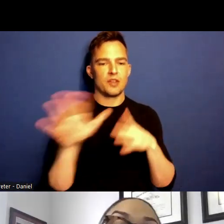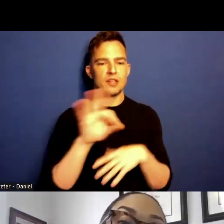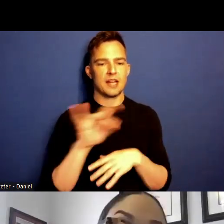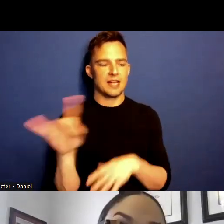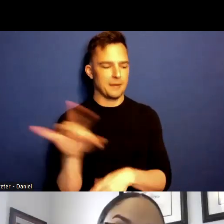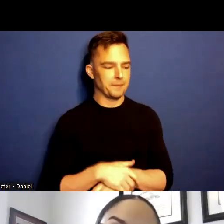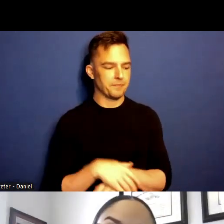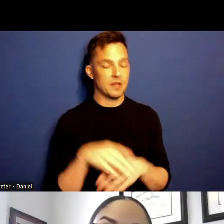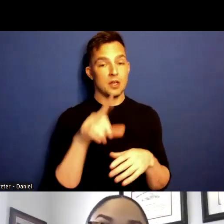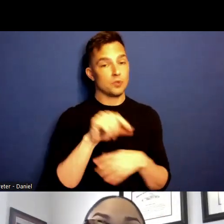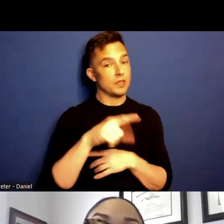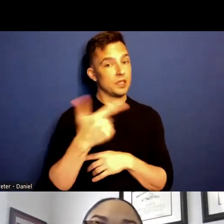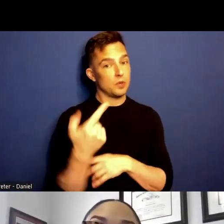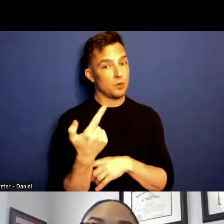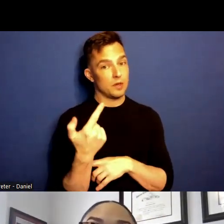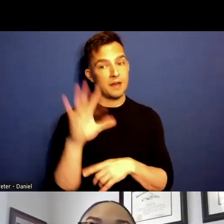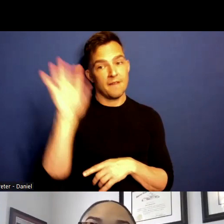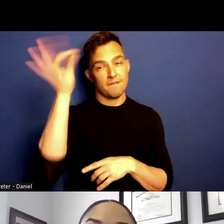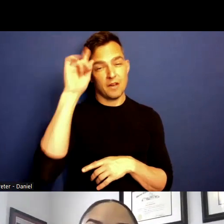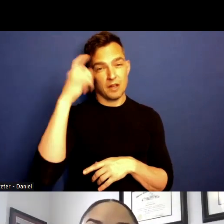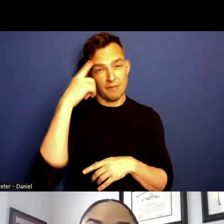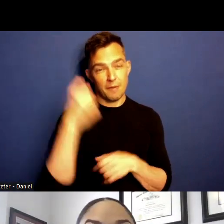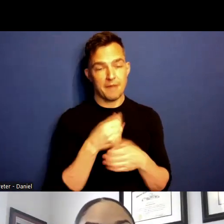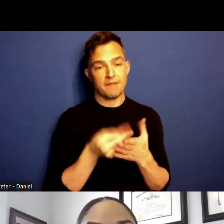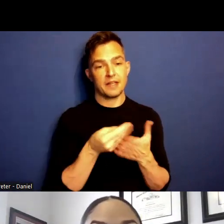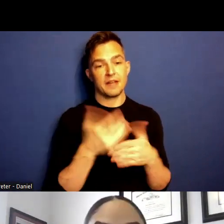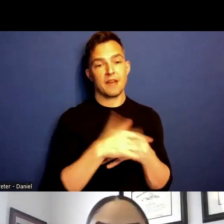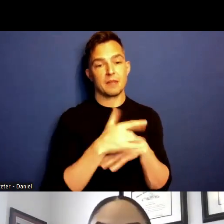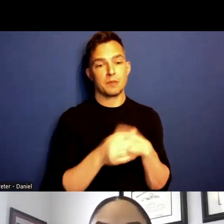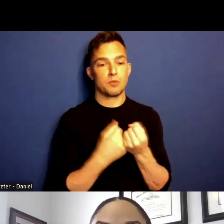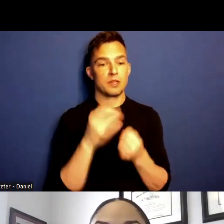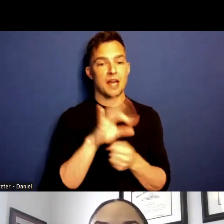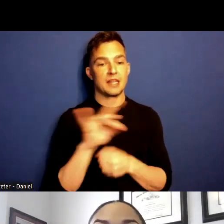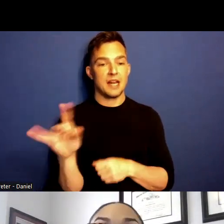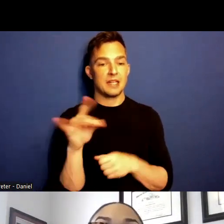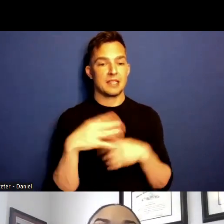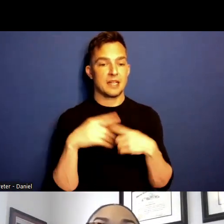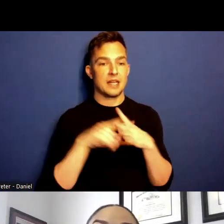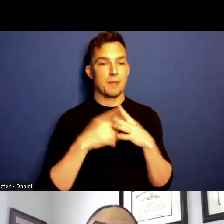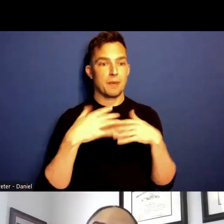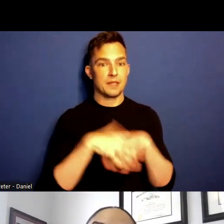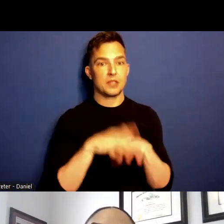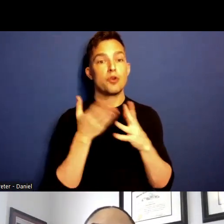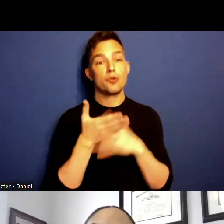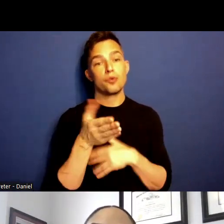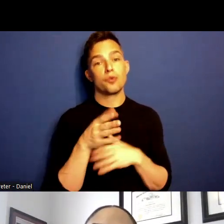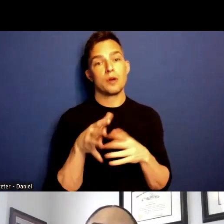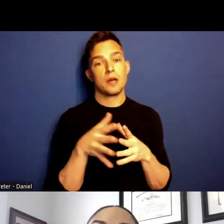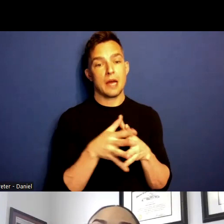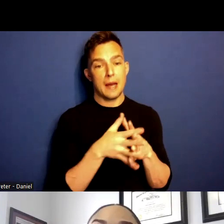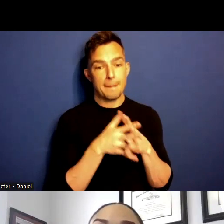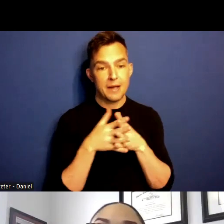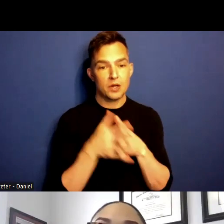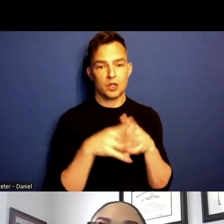In 2021, the federal government made funding available to support 988 implementation through the American Rescue Plan Act.